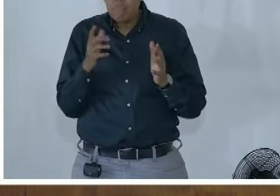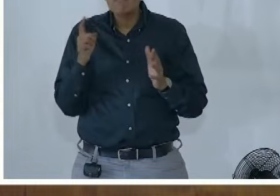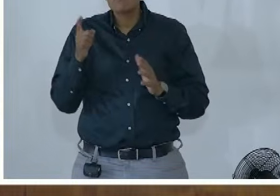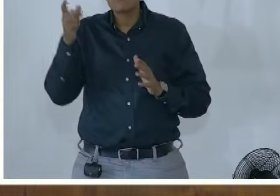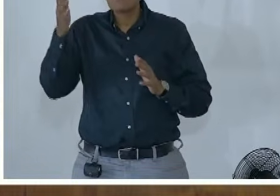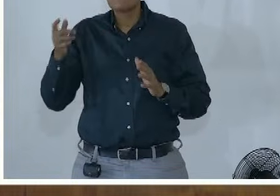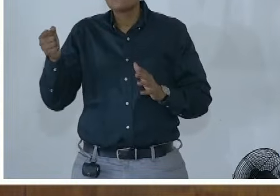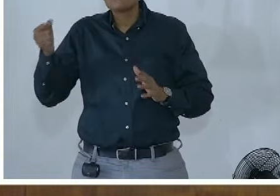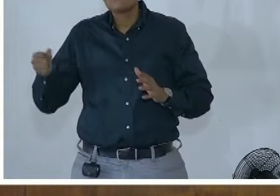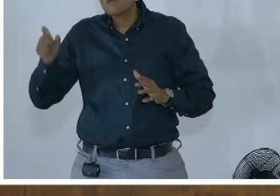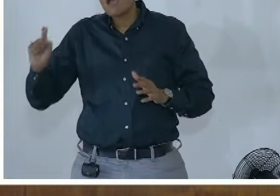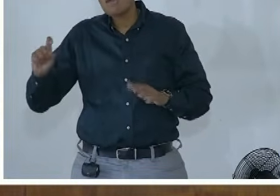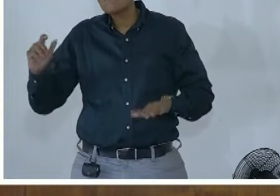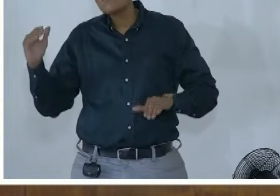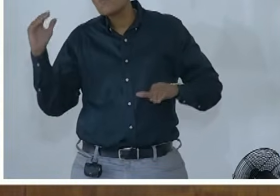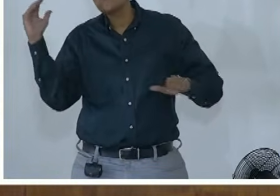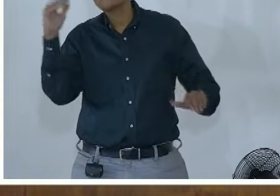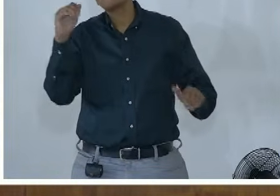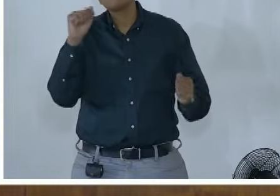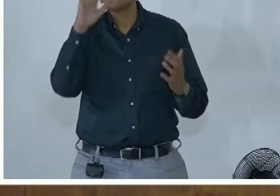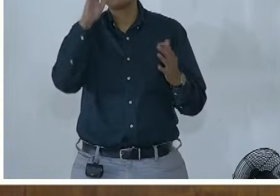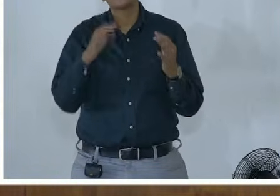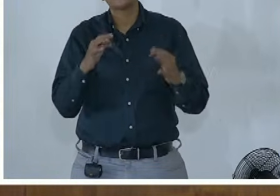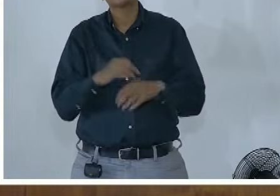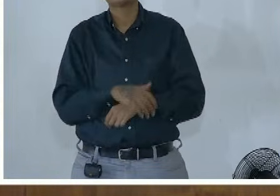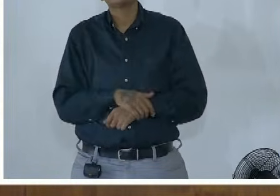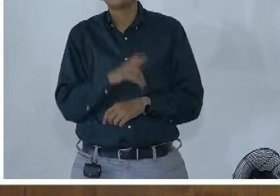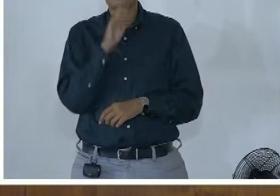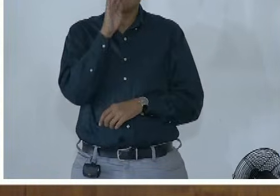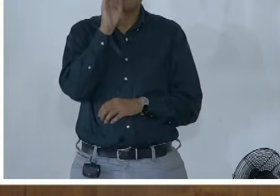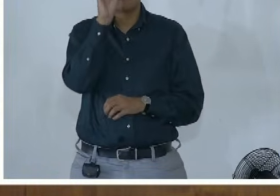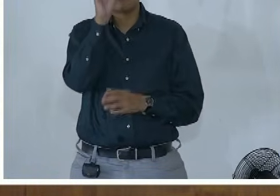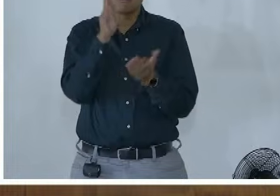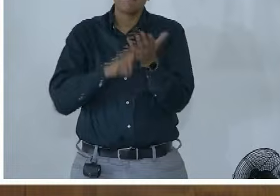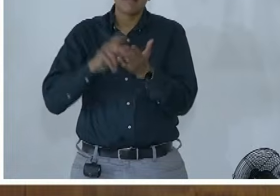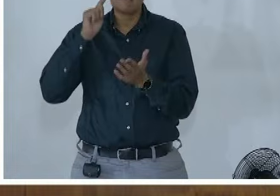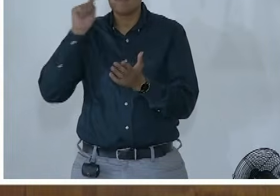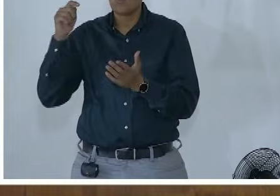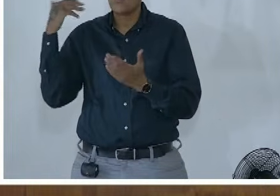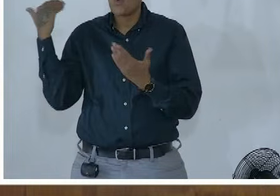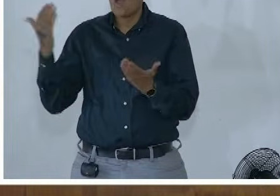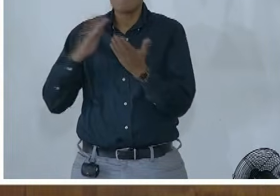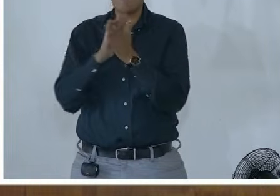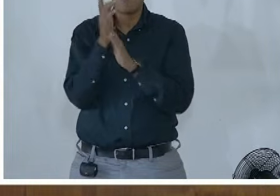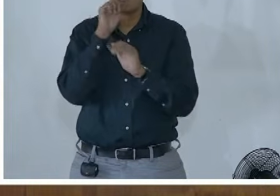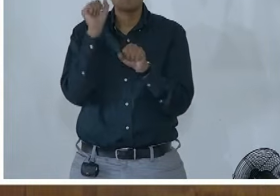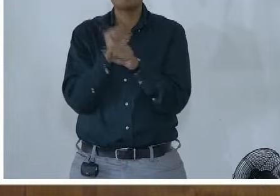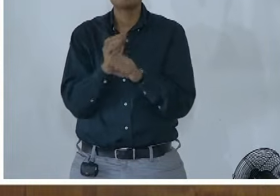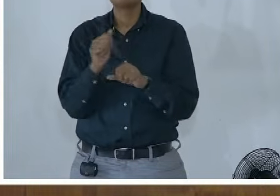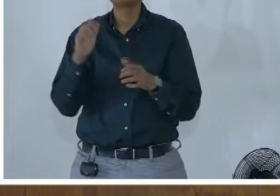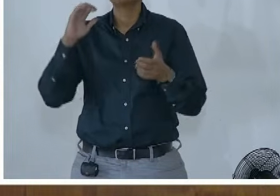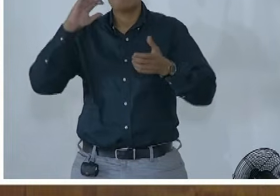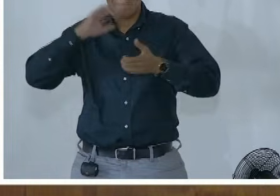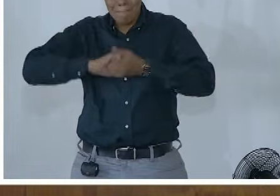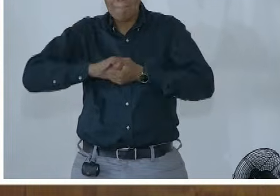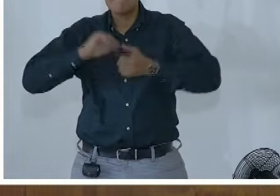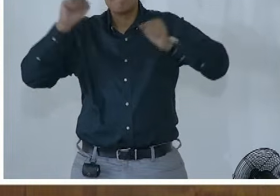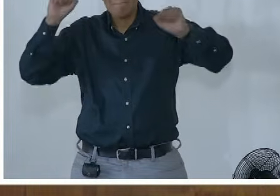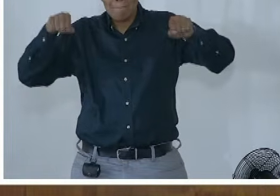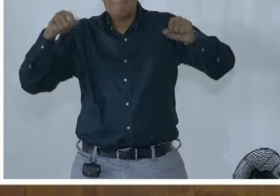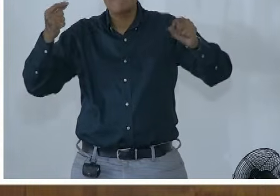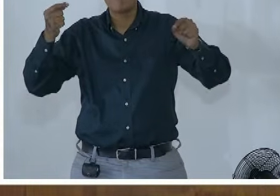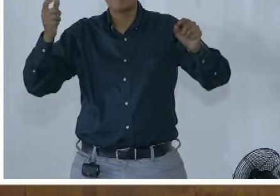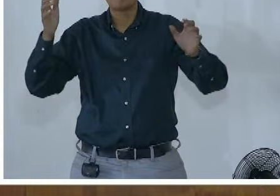party has to go back before the court to apply for it to become binding, a binding